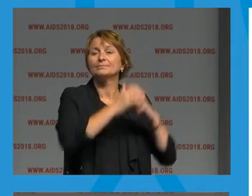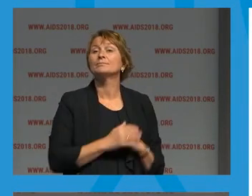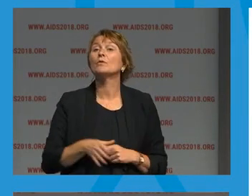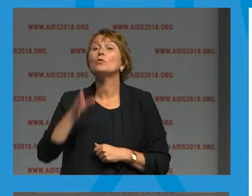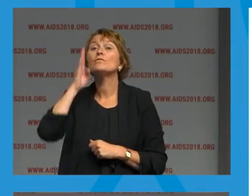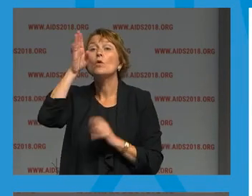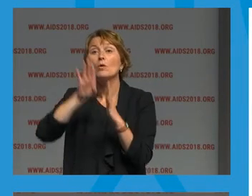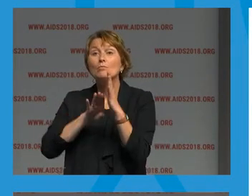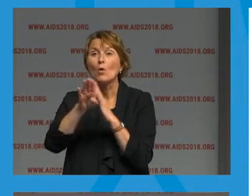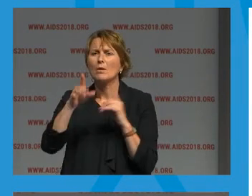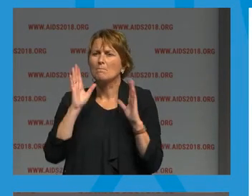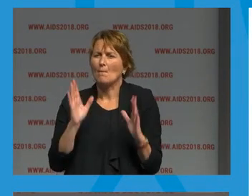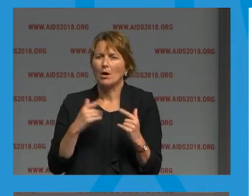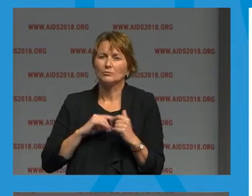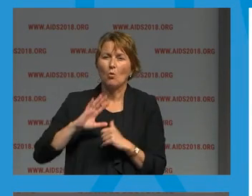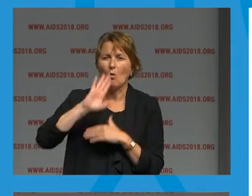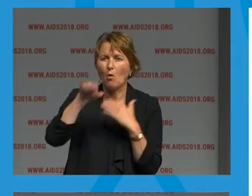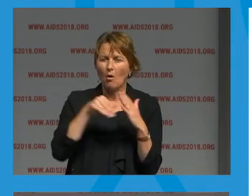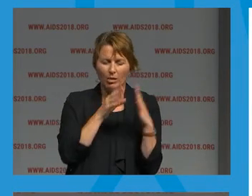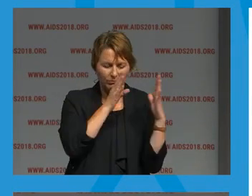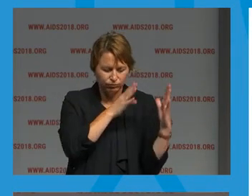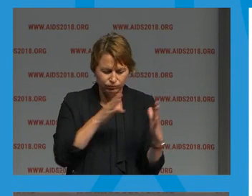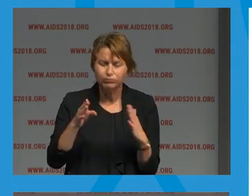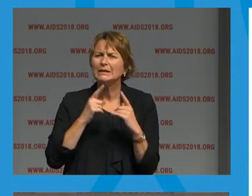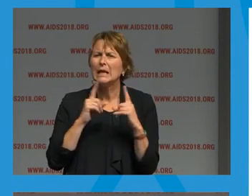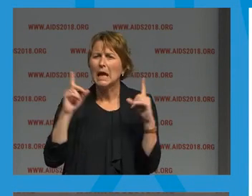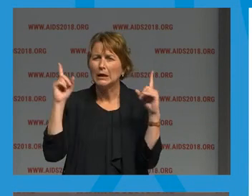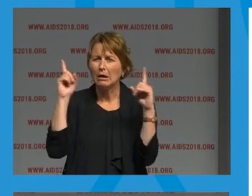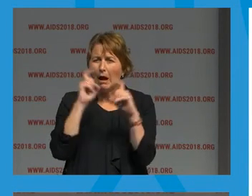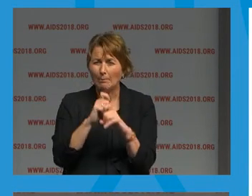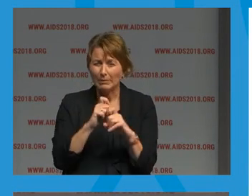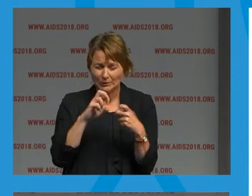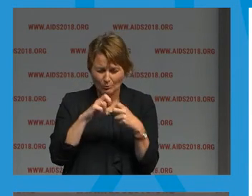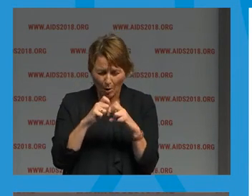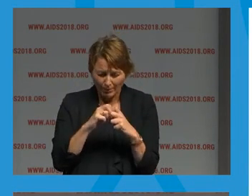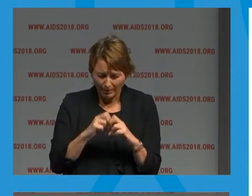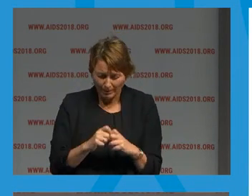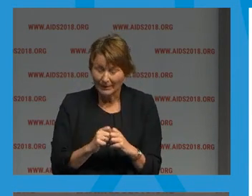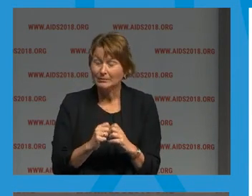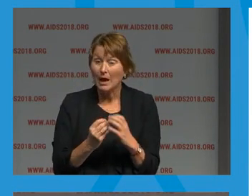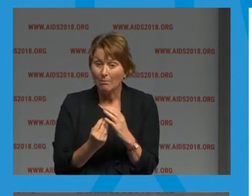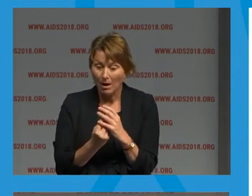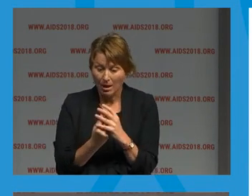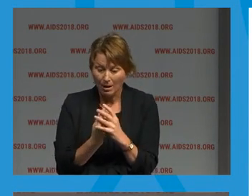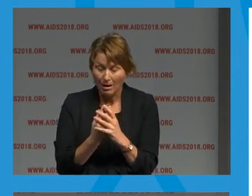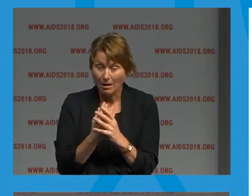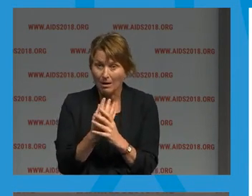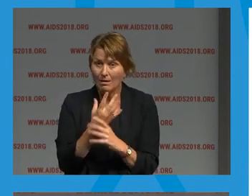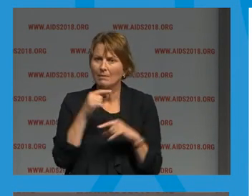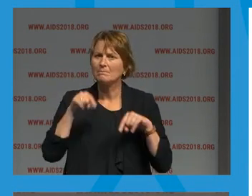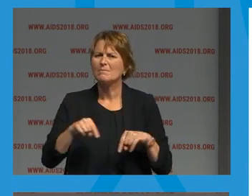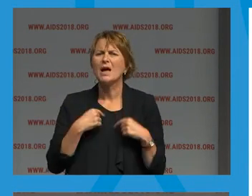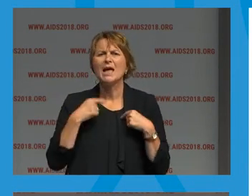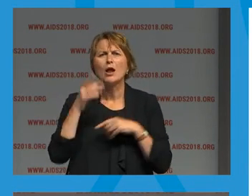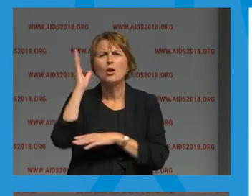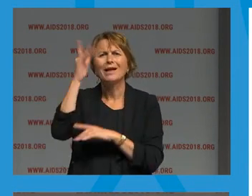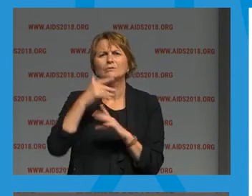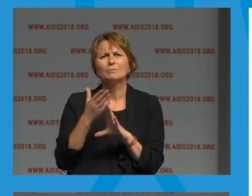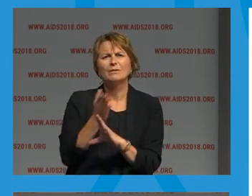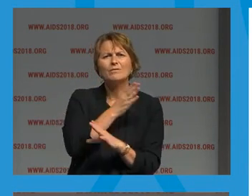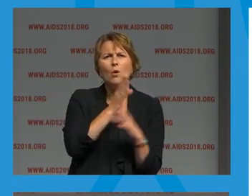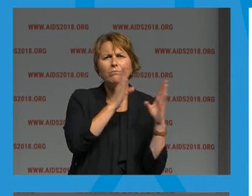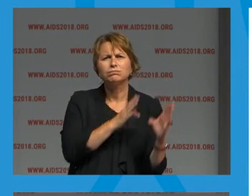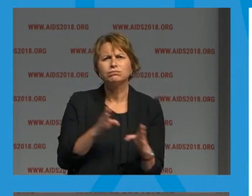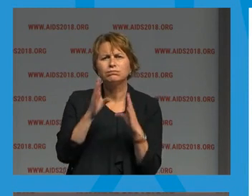will require us to address a whole series of complex issues that constantly evolve. But I was heartened in preparing this lecture because I saw that